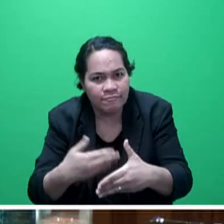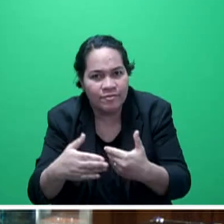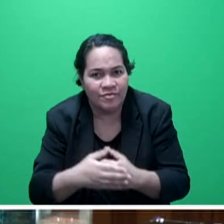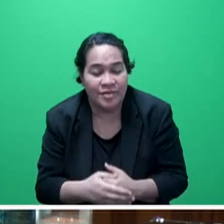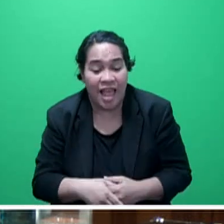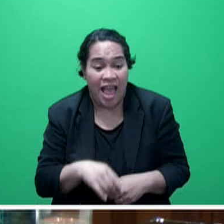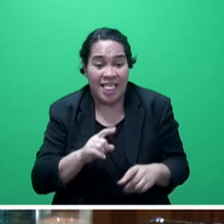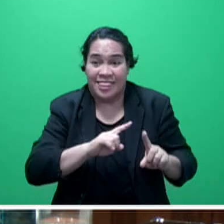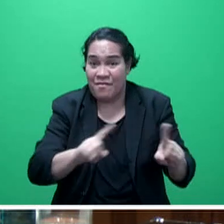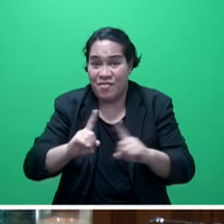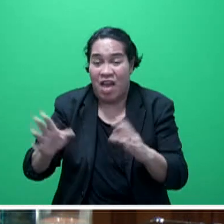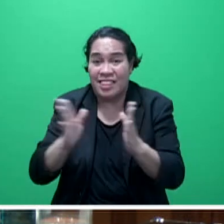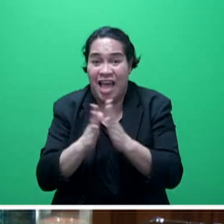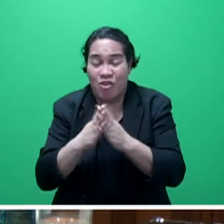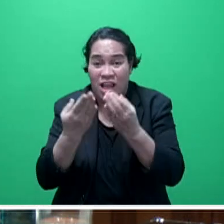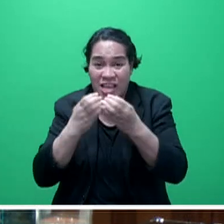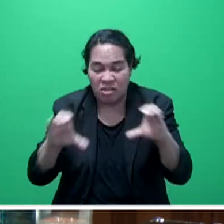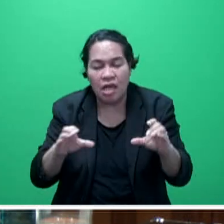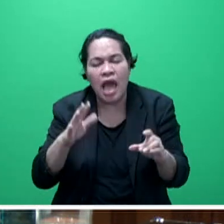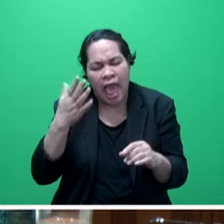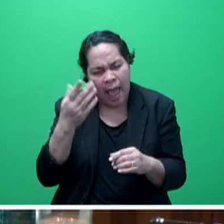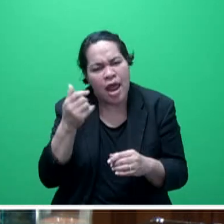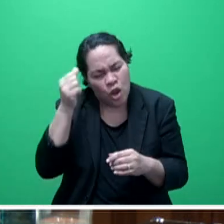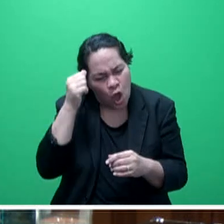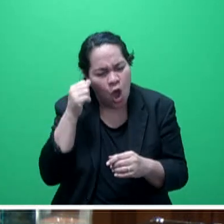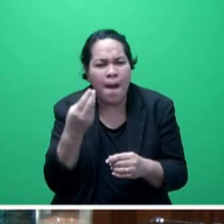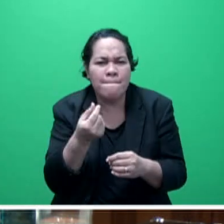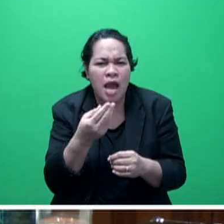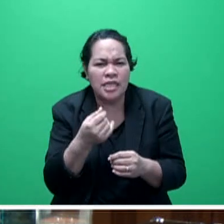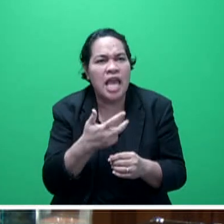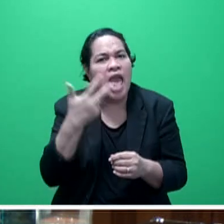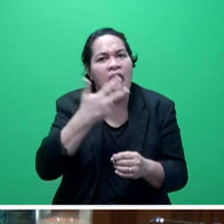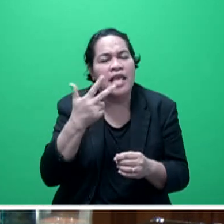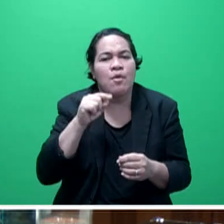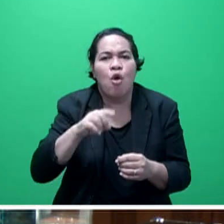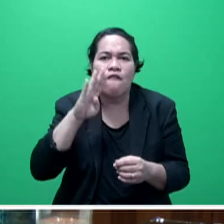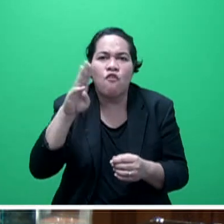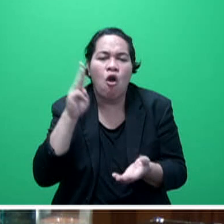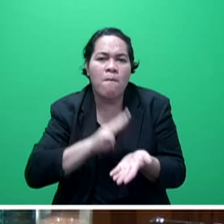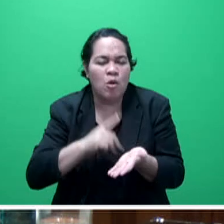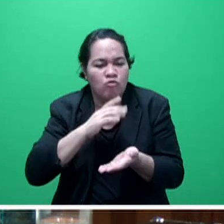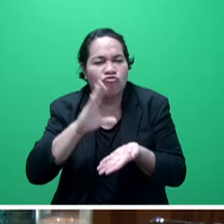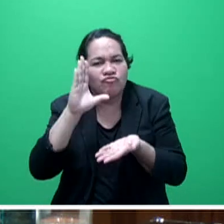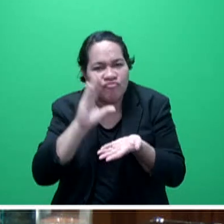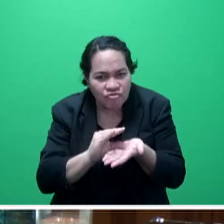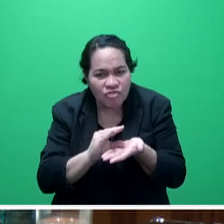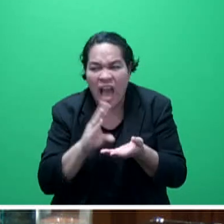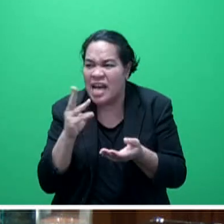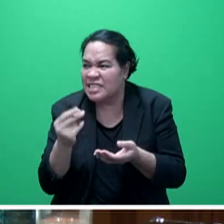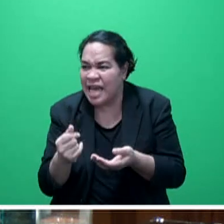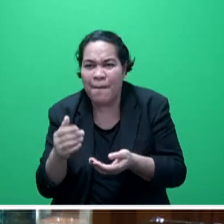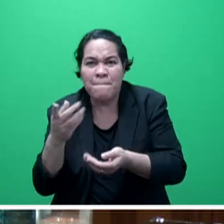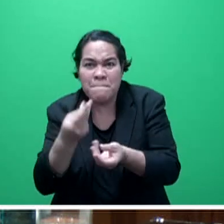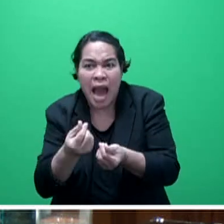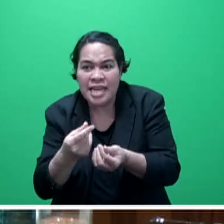municipal councils are short of the revenue they need to the tune of $18.4 million. Some of the revenue streams affected